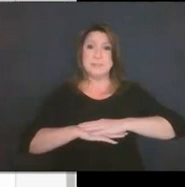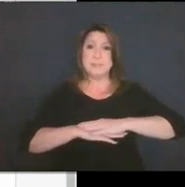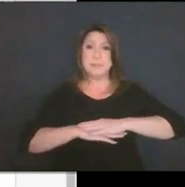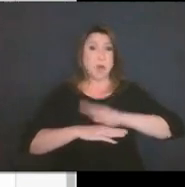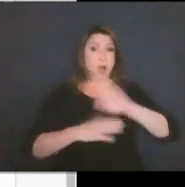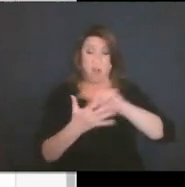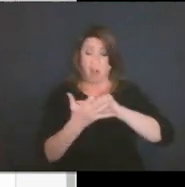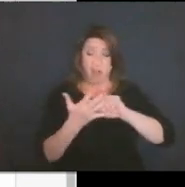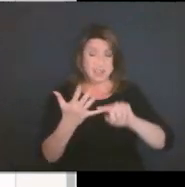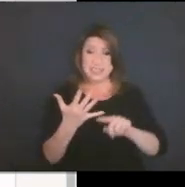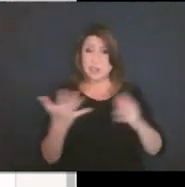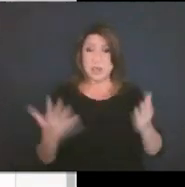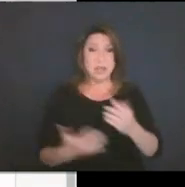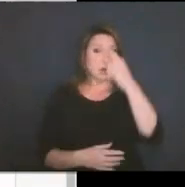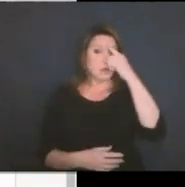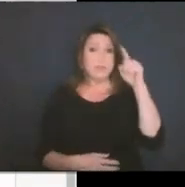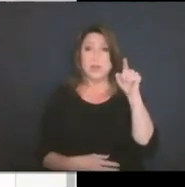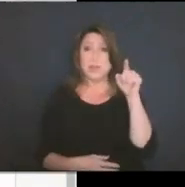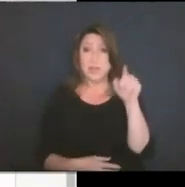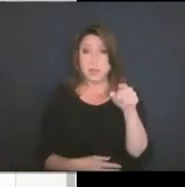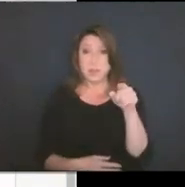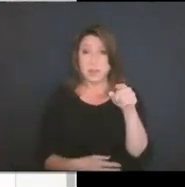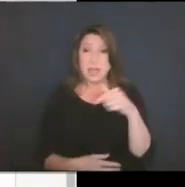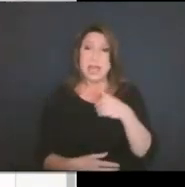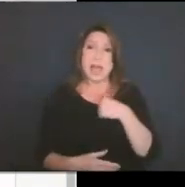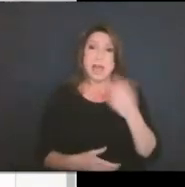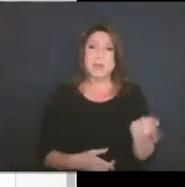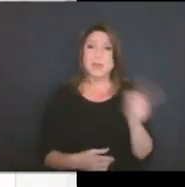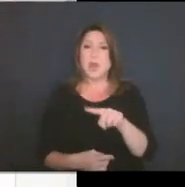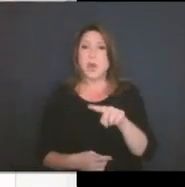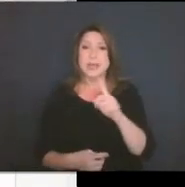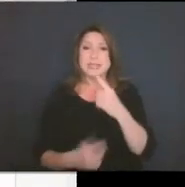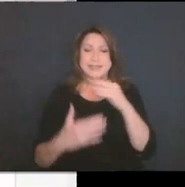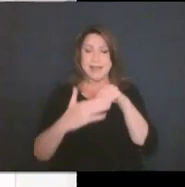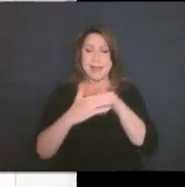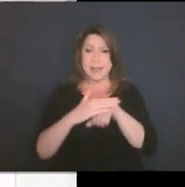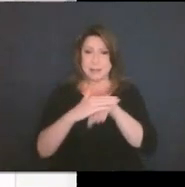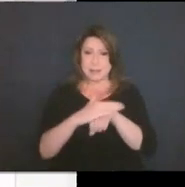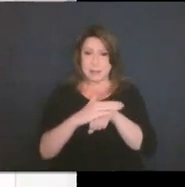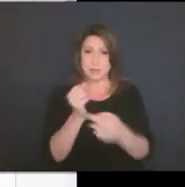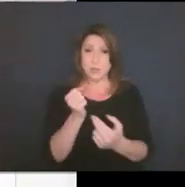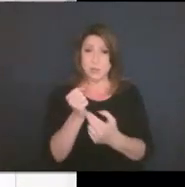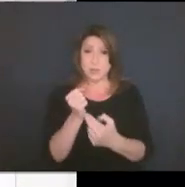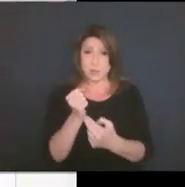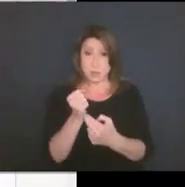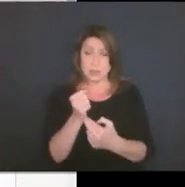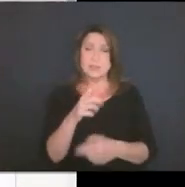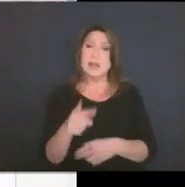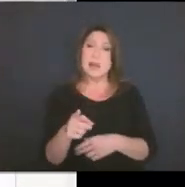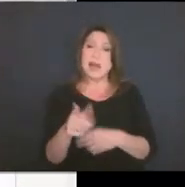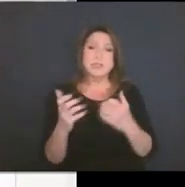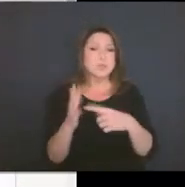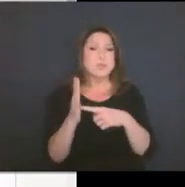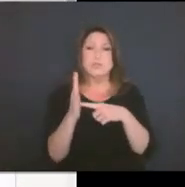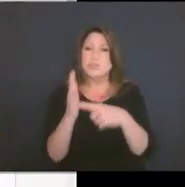all of these things are here for you. I'm going to go to the accessing resources for just a moment. And I'm going to just